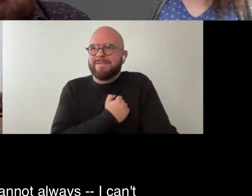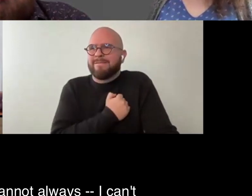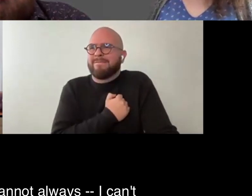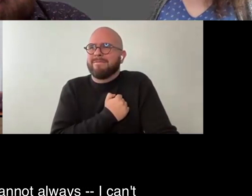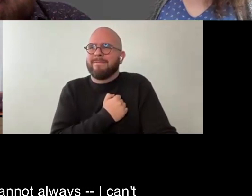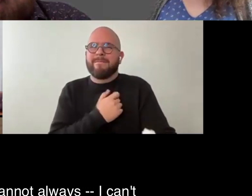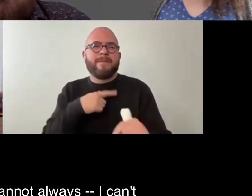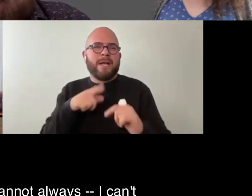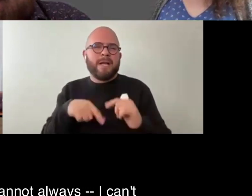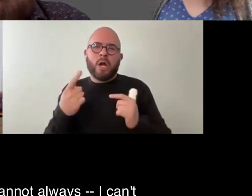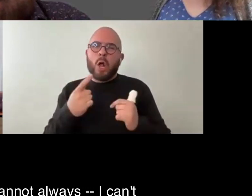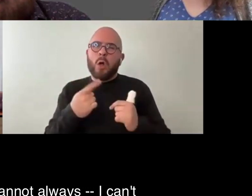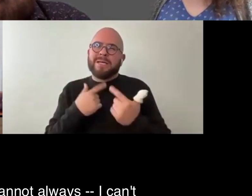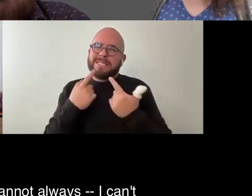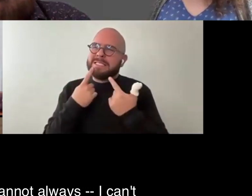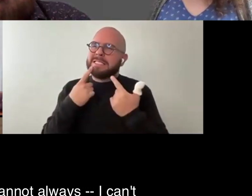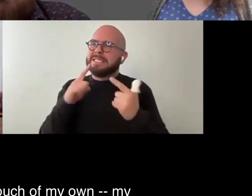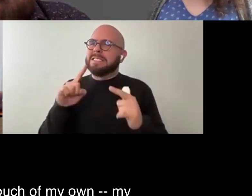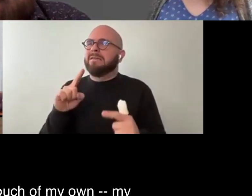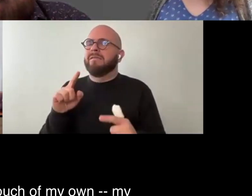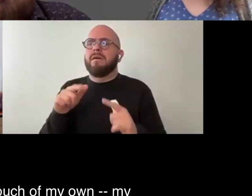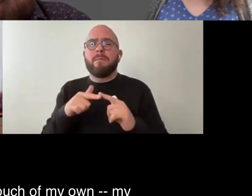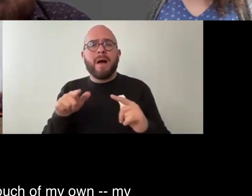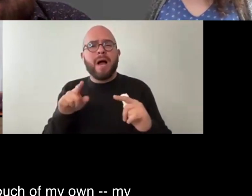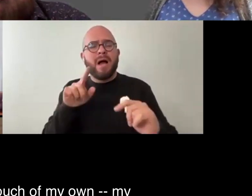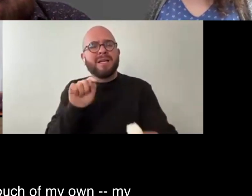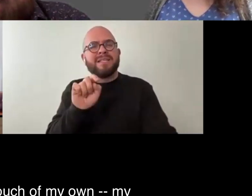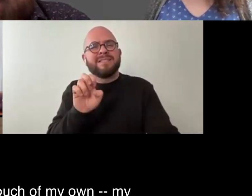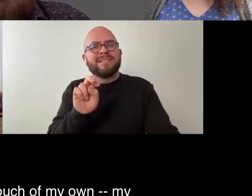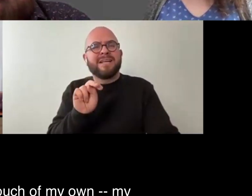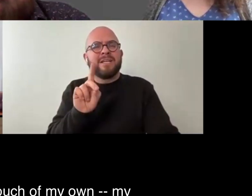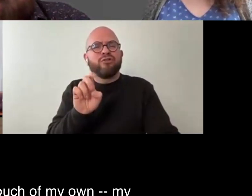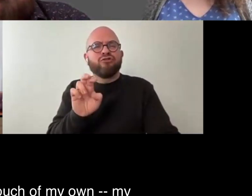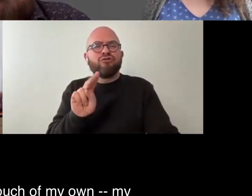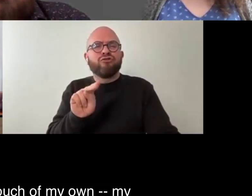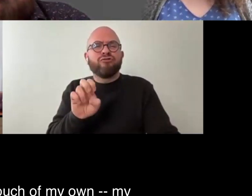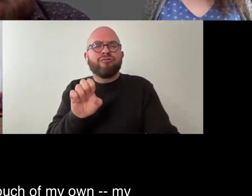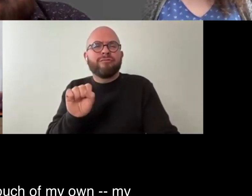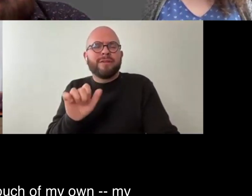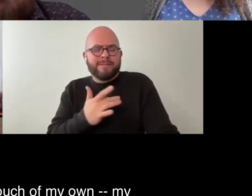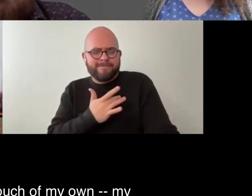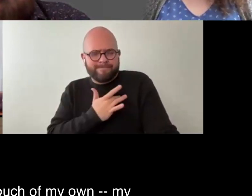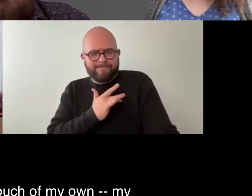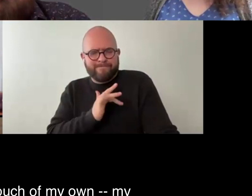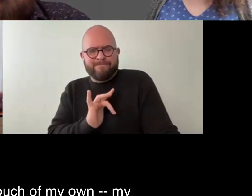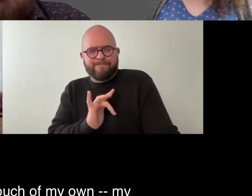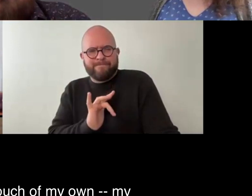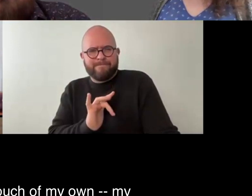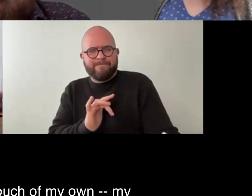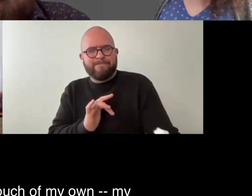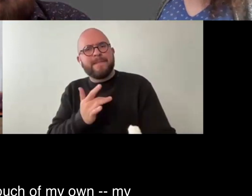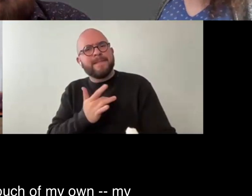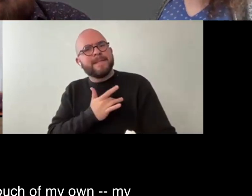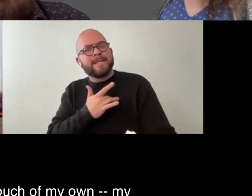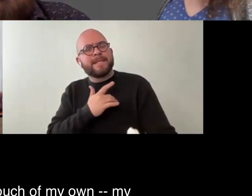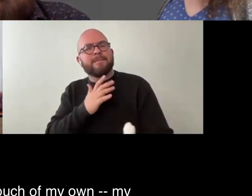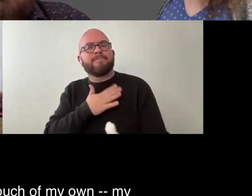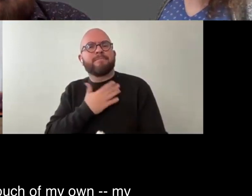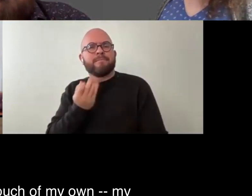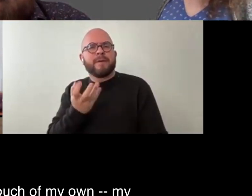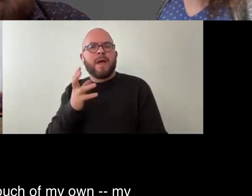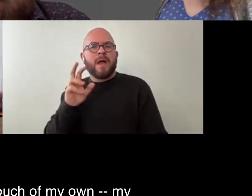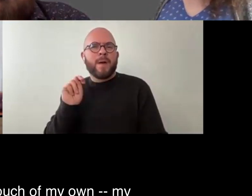get there. But tenderness, that kind of gentleness, the touch of my own,